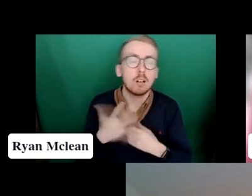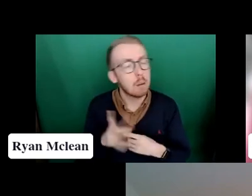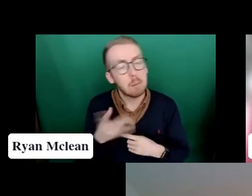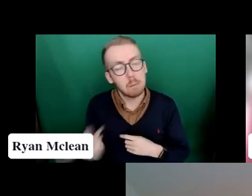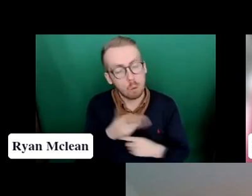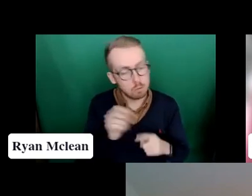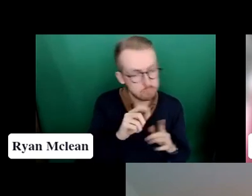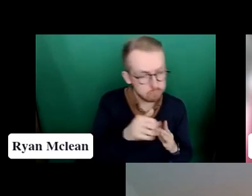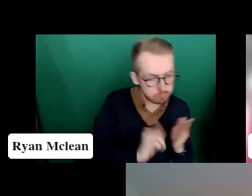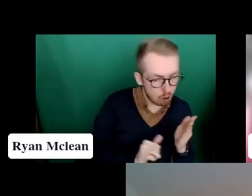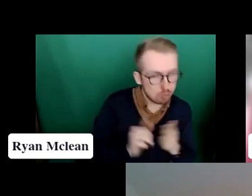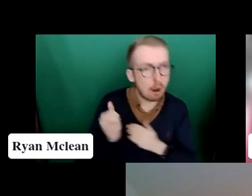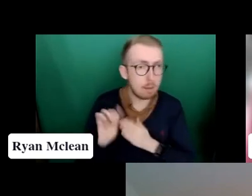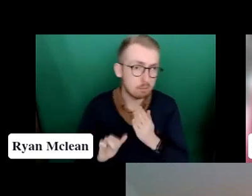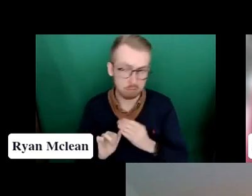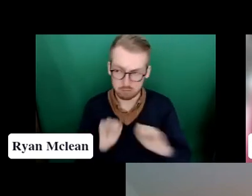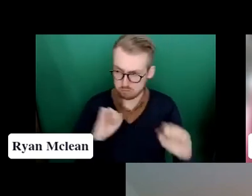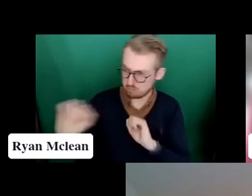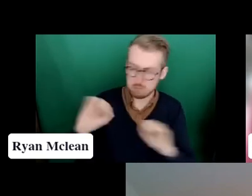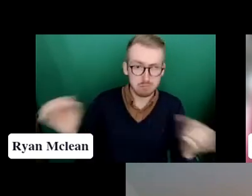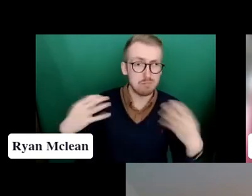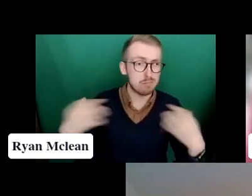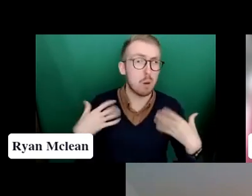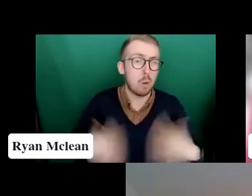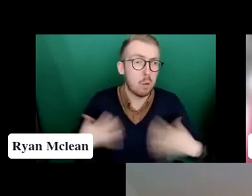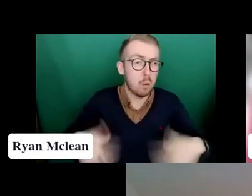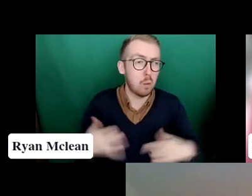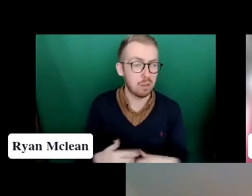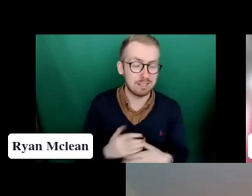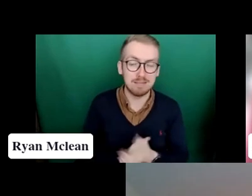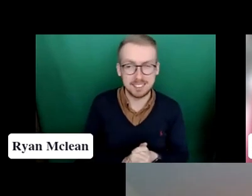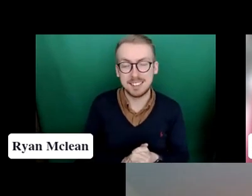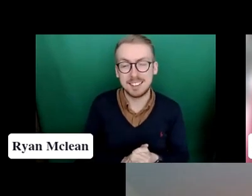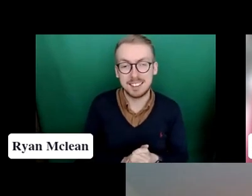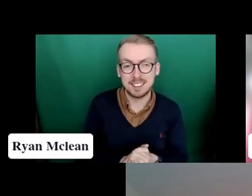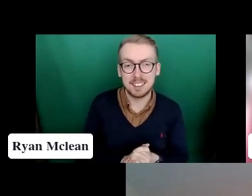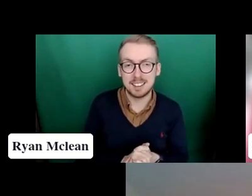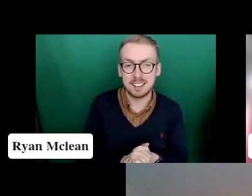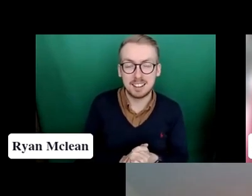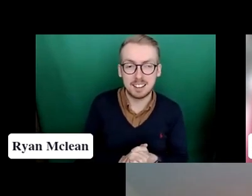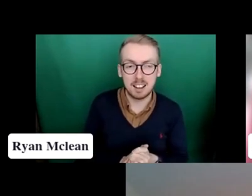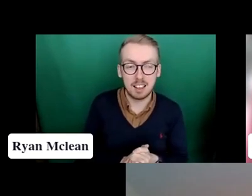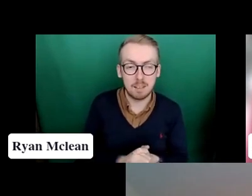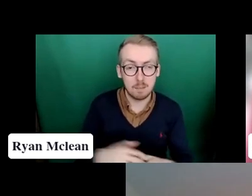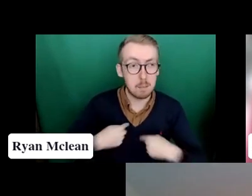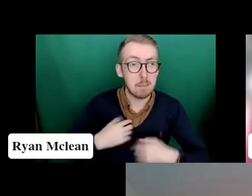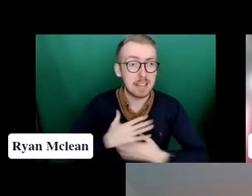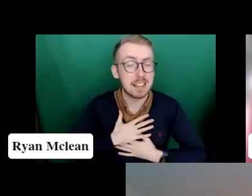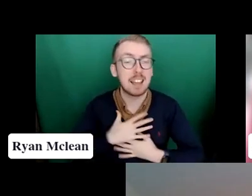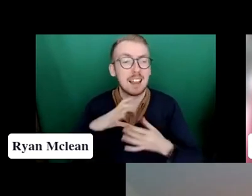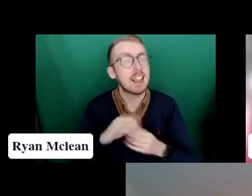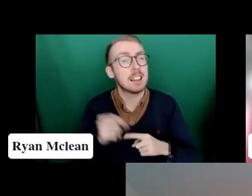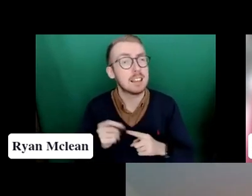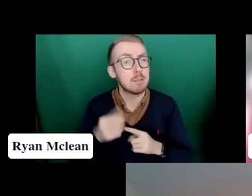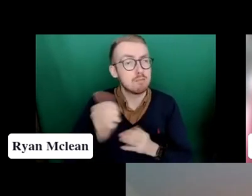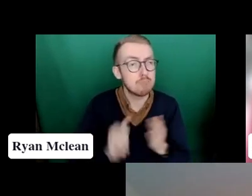which sound great, by the way, and like really, really good. I think for me, it's about I think these programs are great for